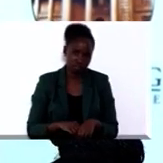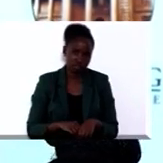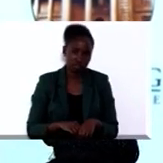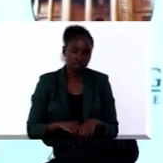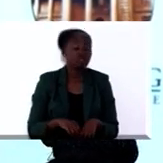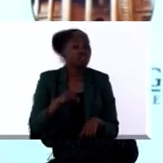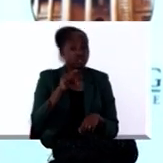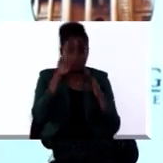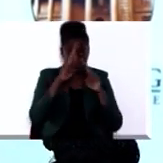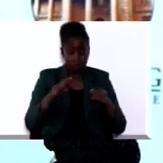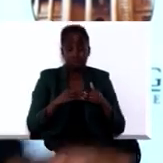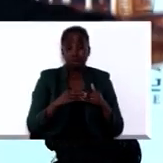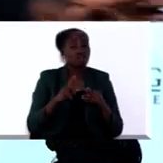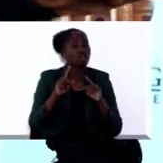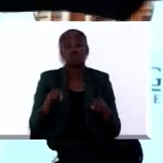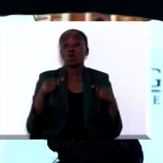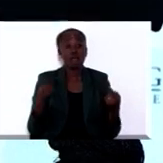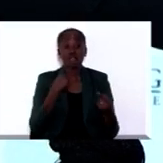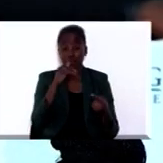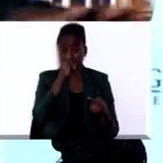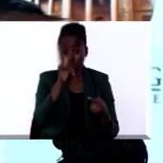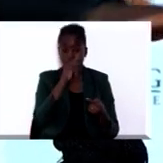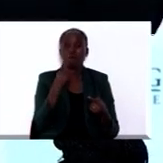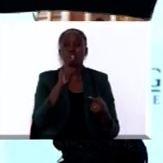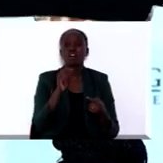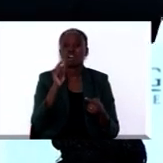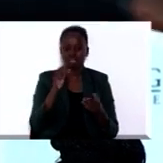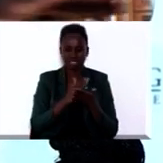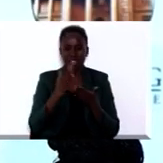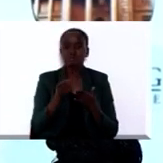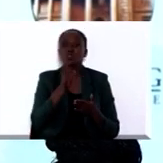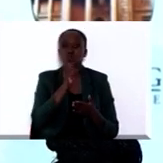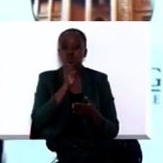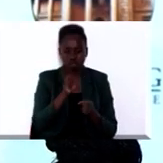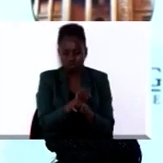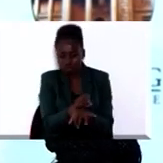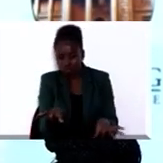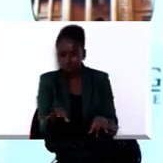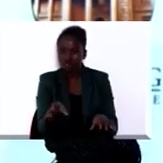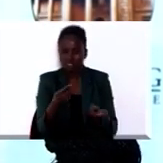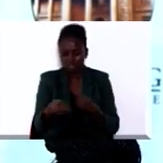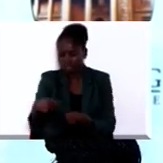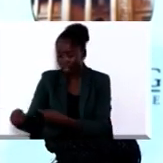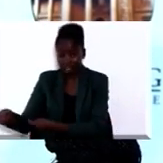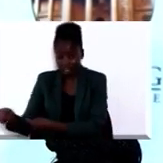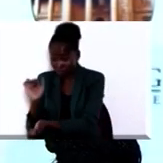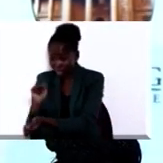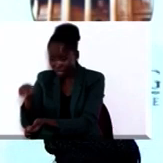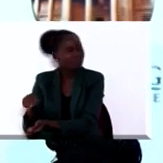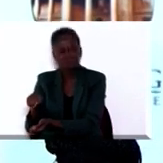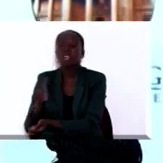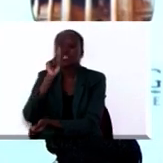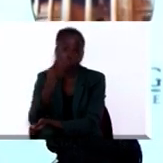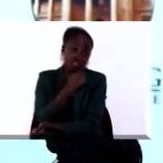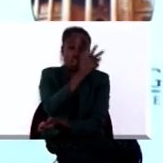just deal with crime by arresting the street runners, the guys who are distributing in the street. You must go for the